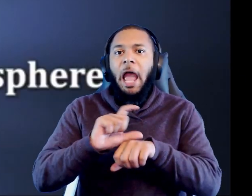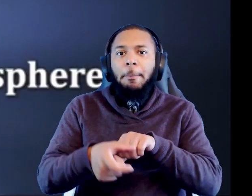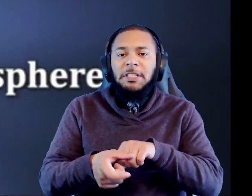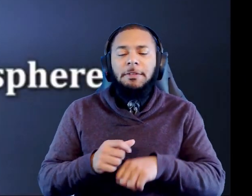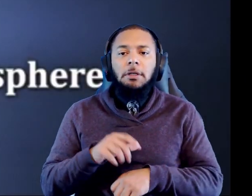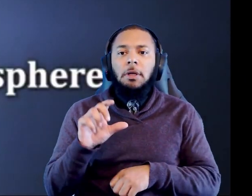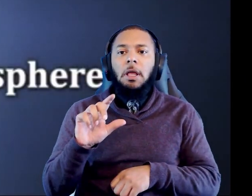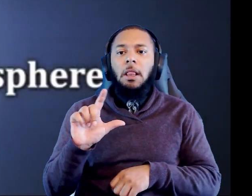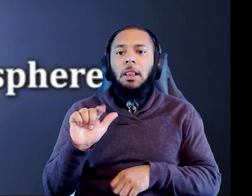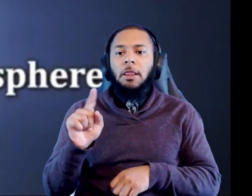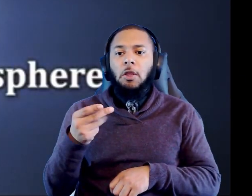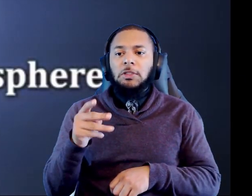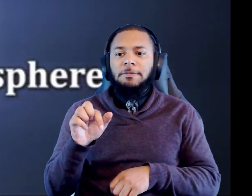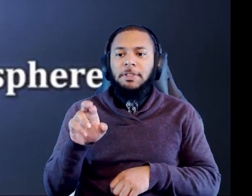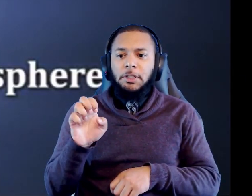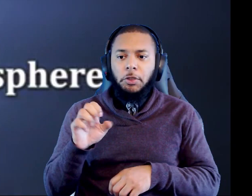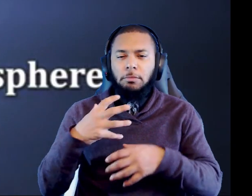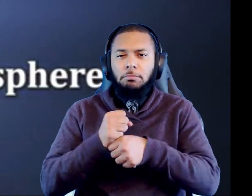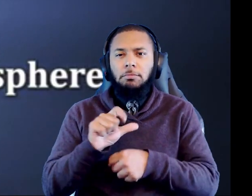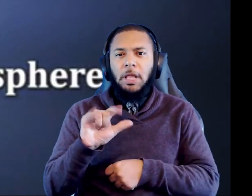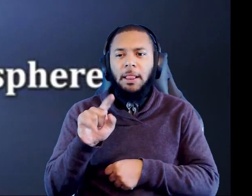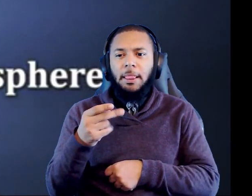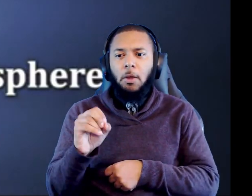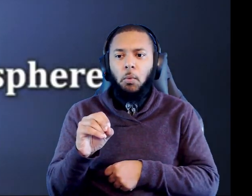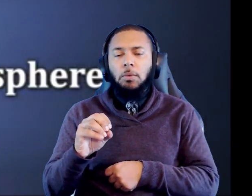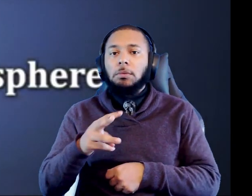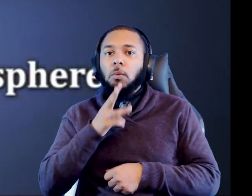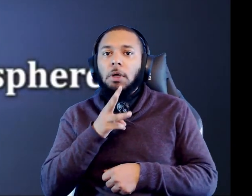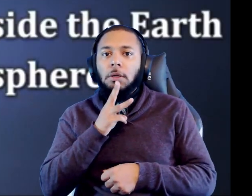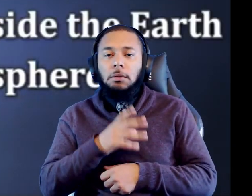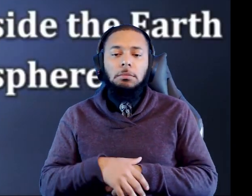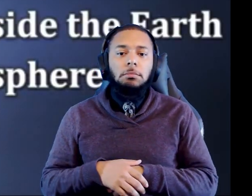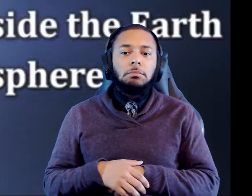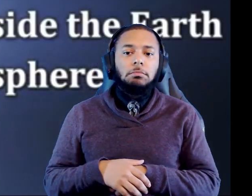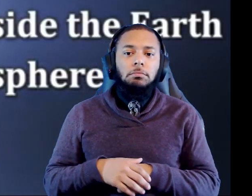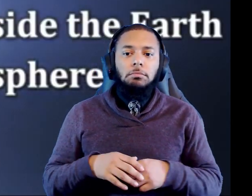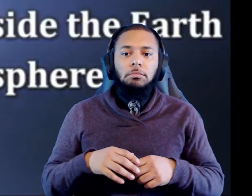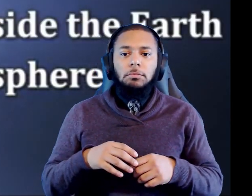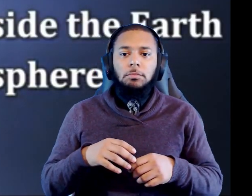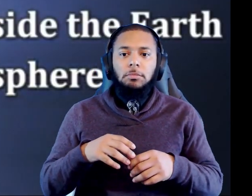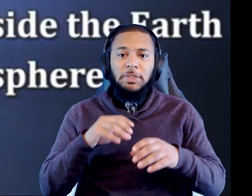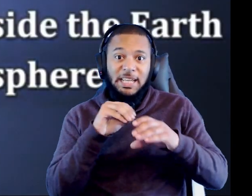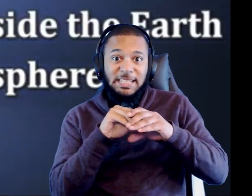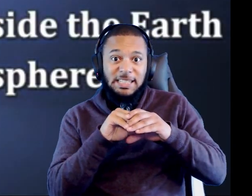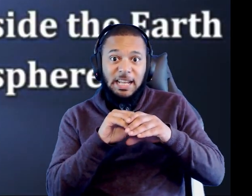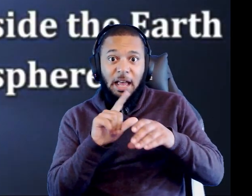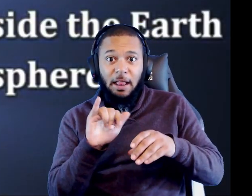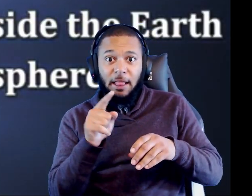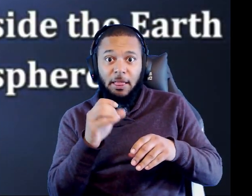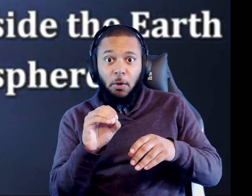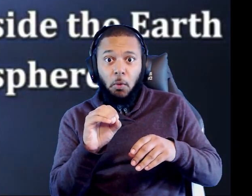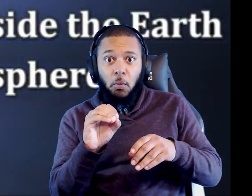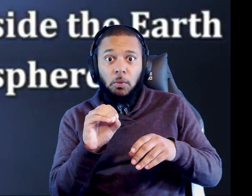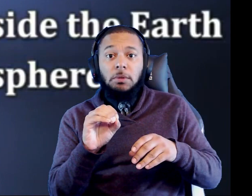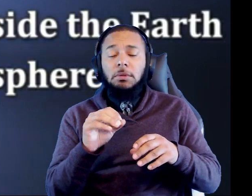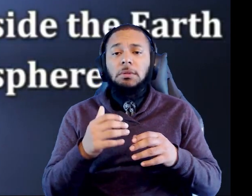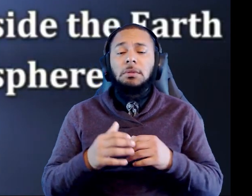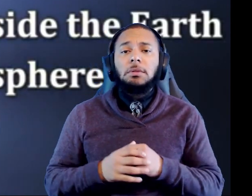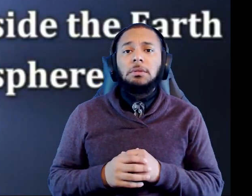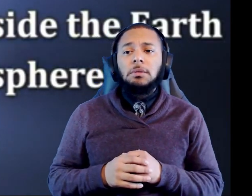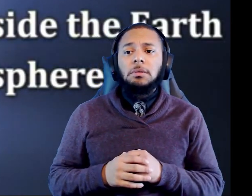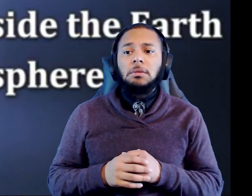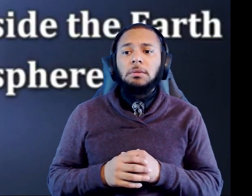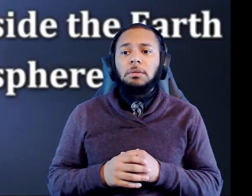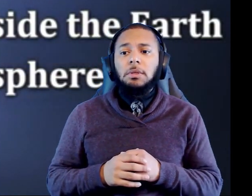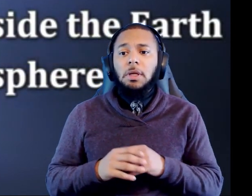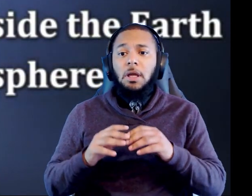at the lithosphere, we look at the water on the planet. We look within the lithosphere, what's happening to the inside of the Earth. How are